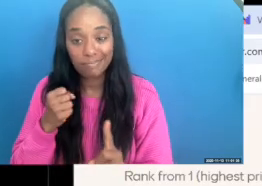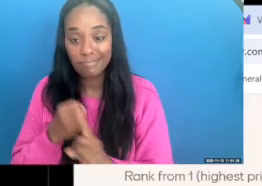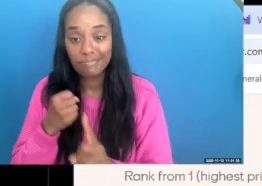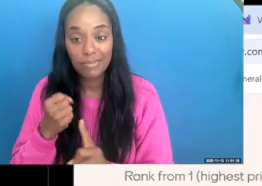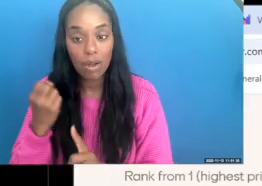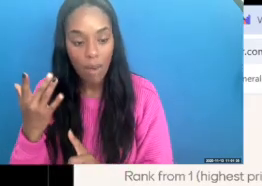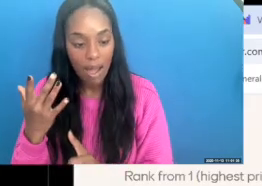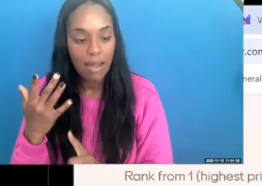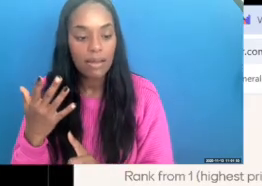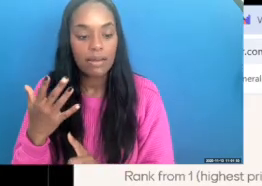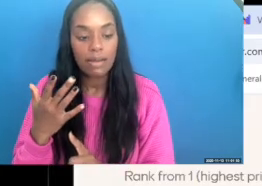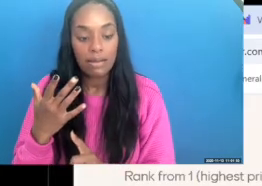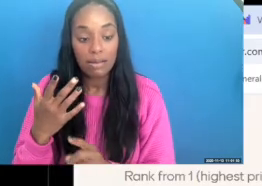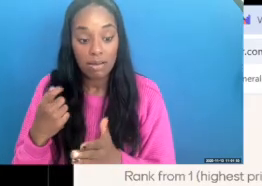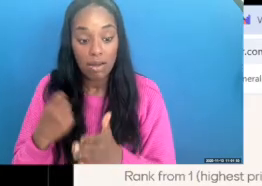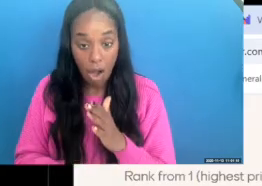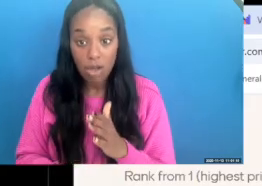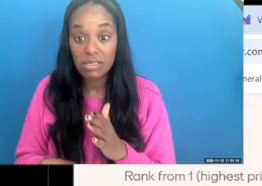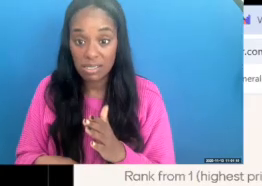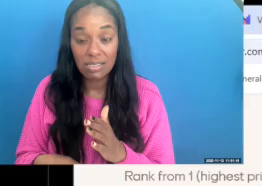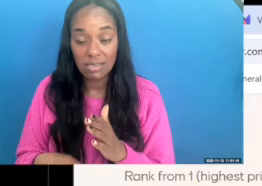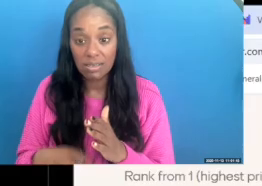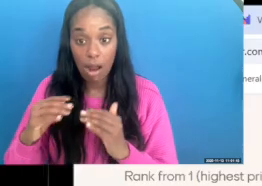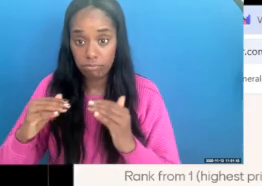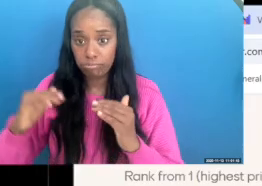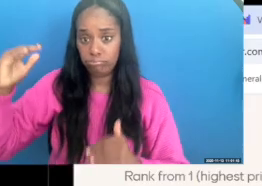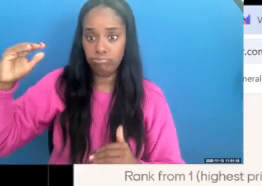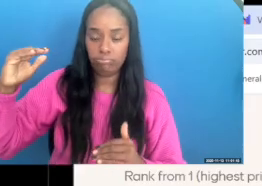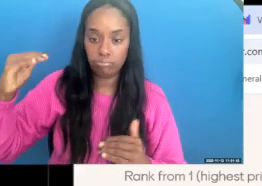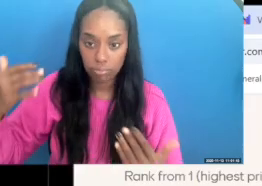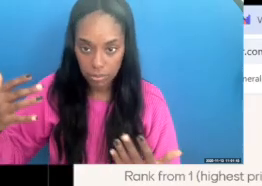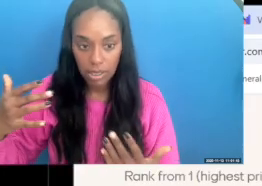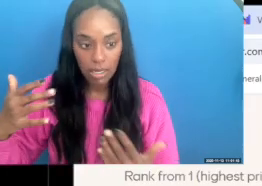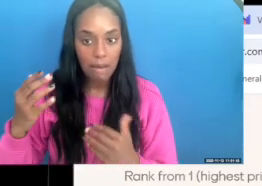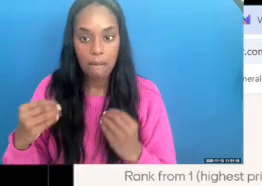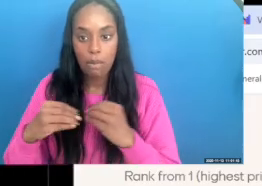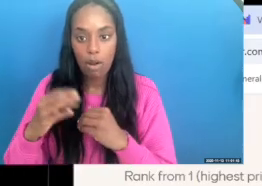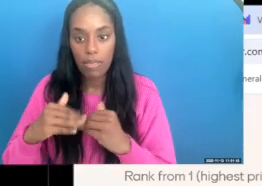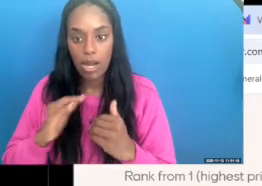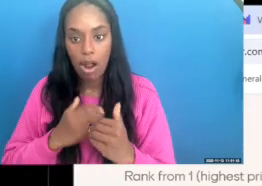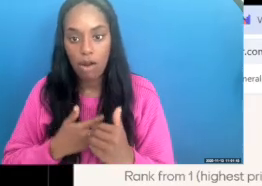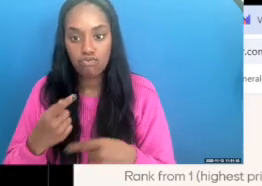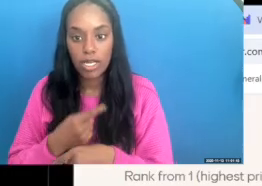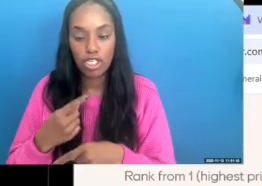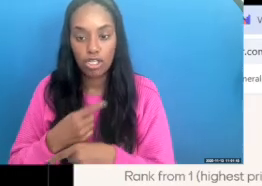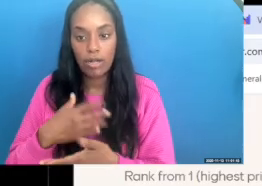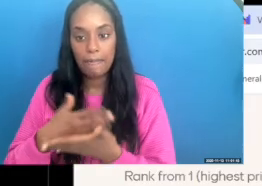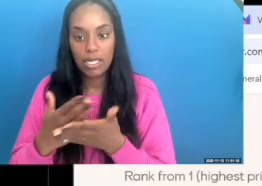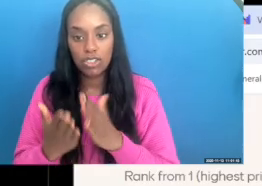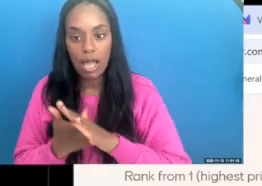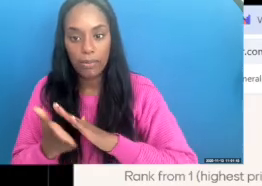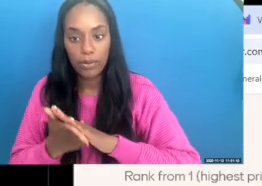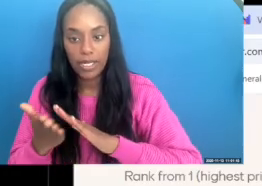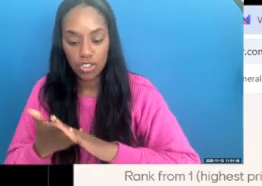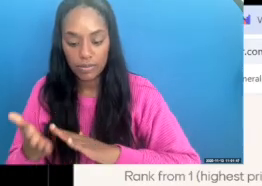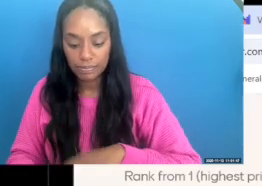by increasing costs that are really out of proportion with what even our sort of